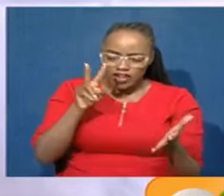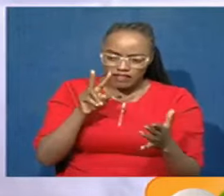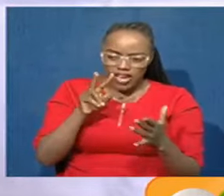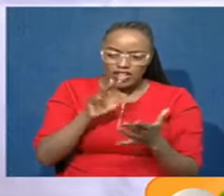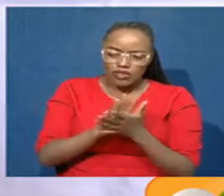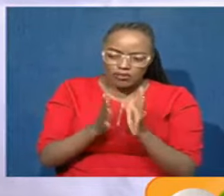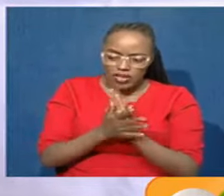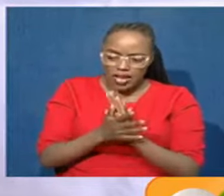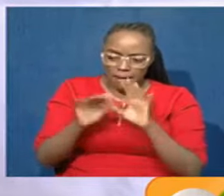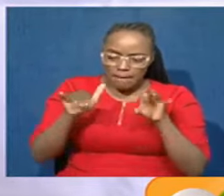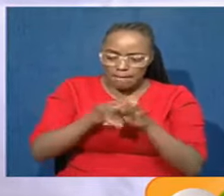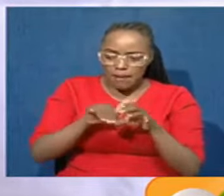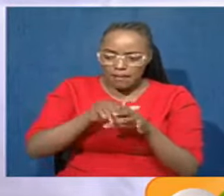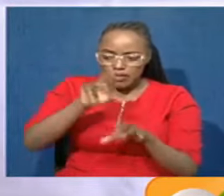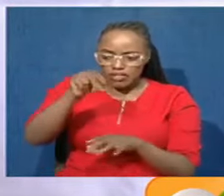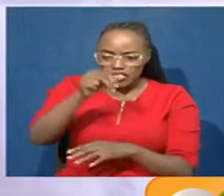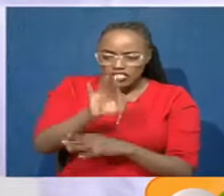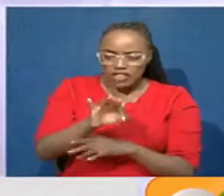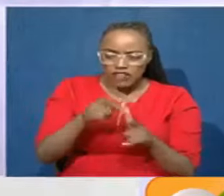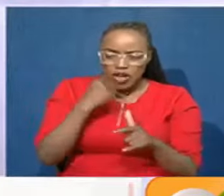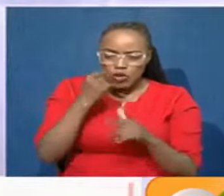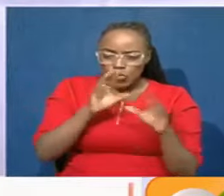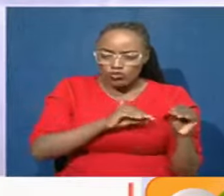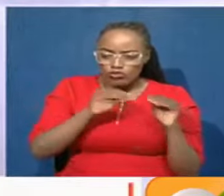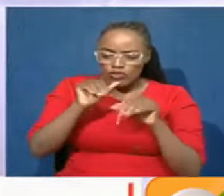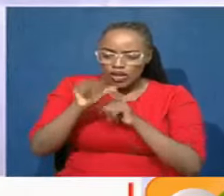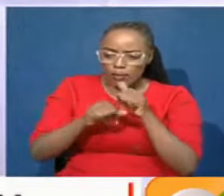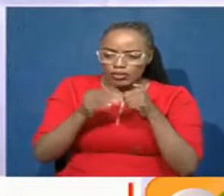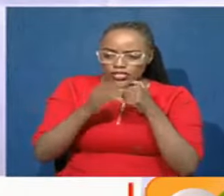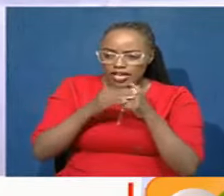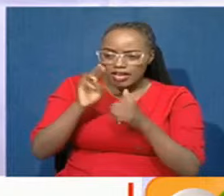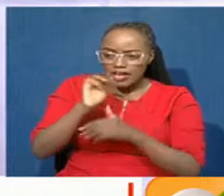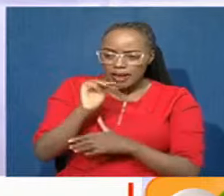of NHIF were actually transitioned, which was about